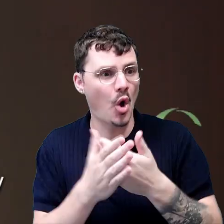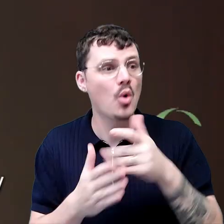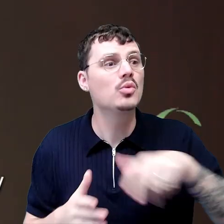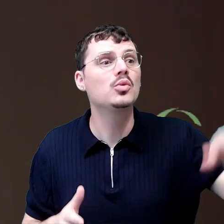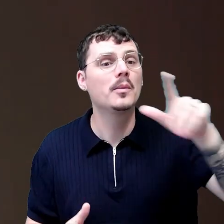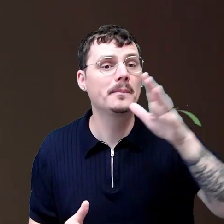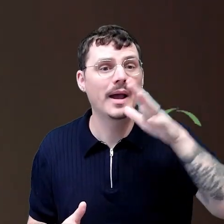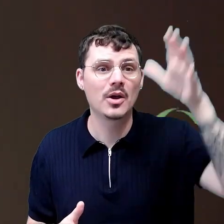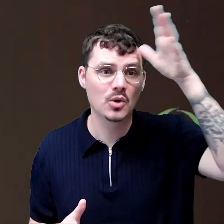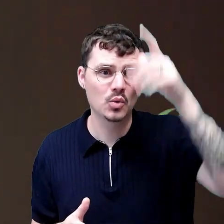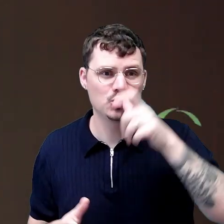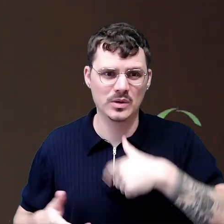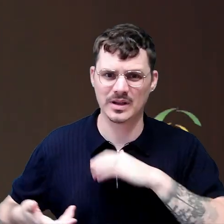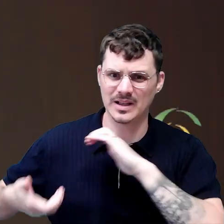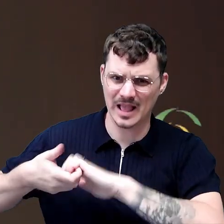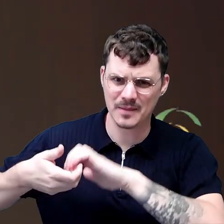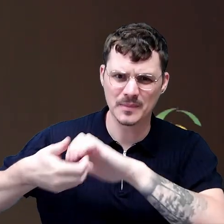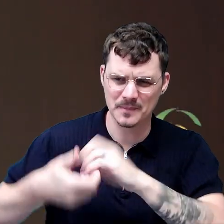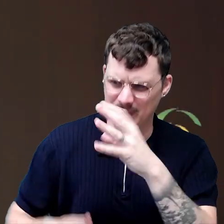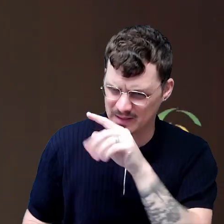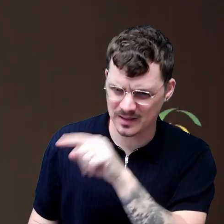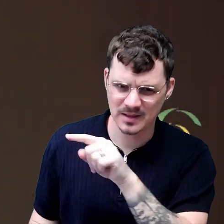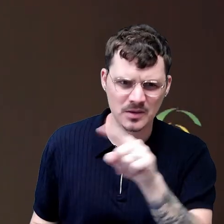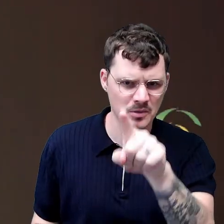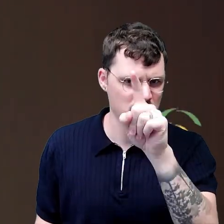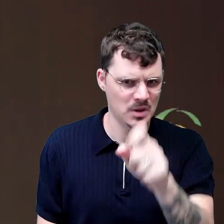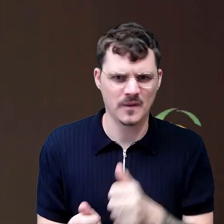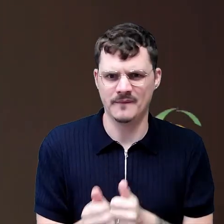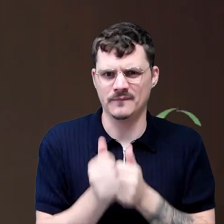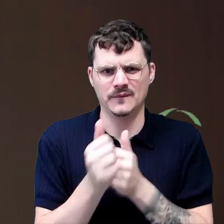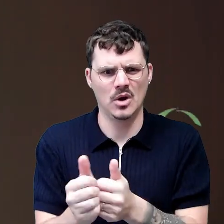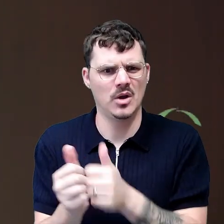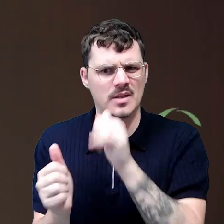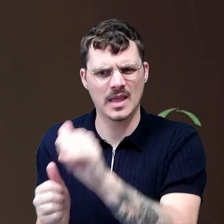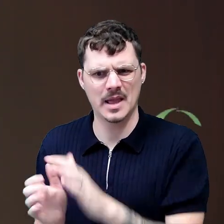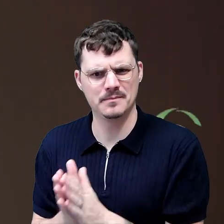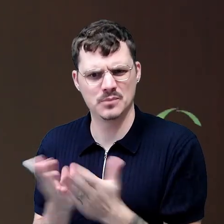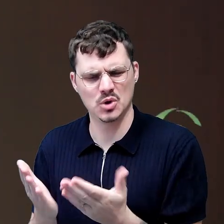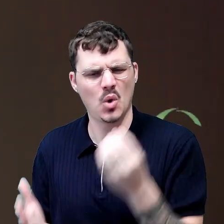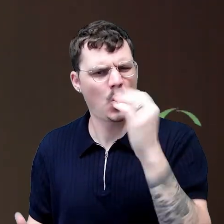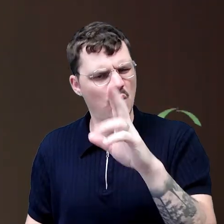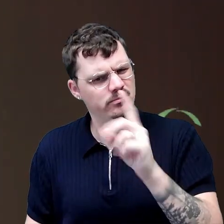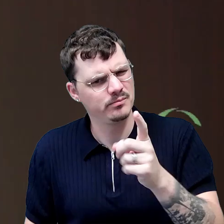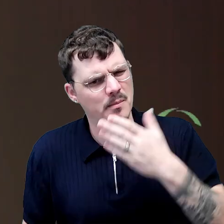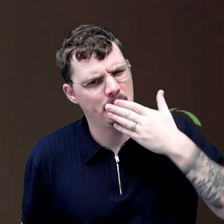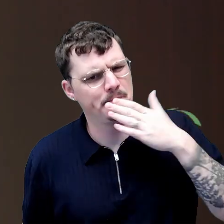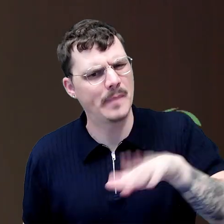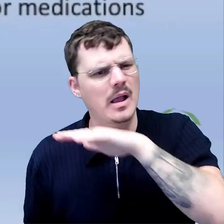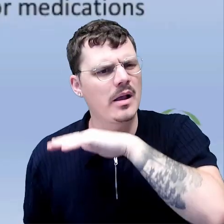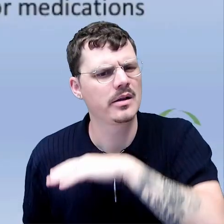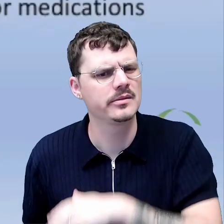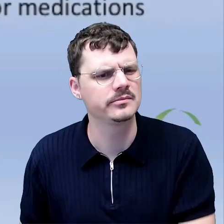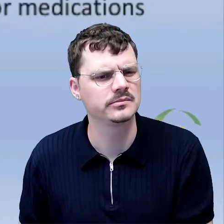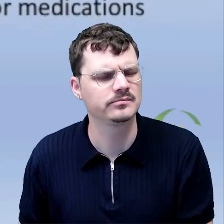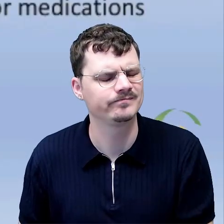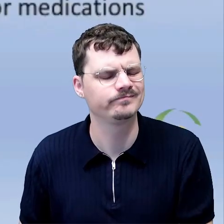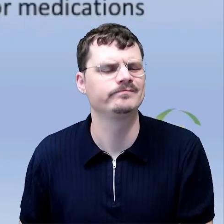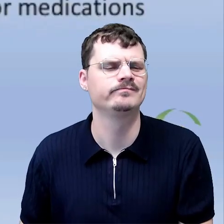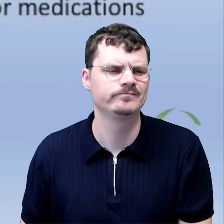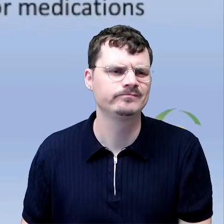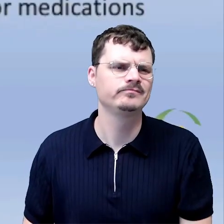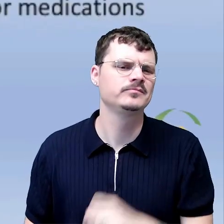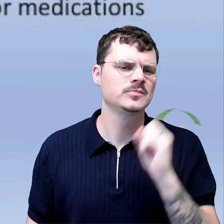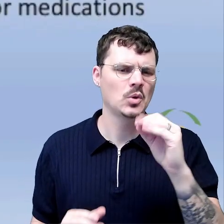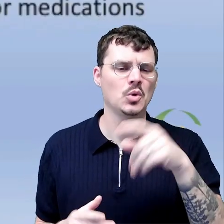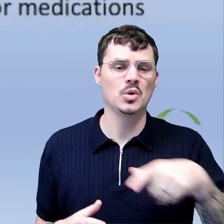we try and collaborate with. You have to follow this book or you're a bad parent. So continuing